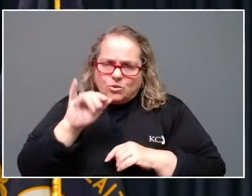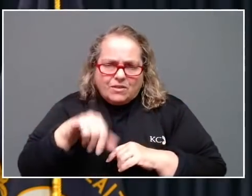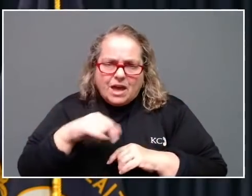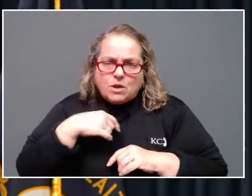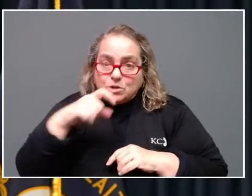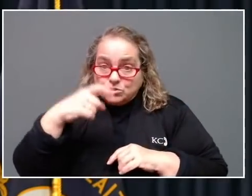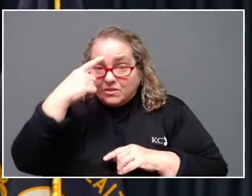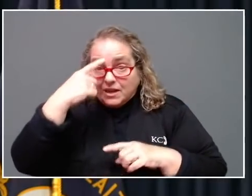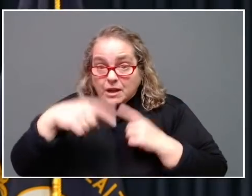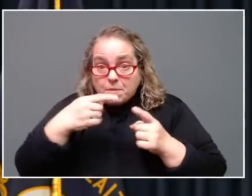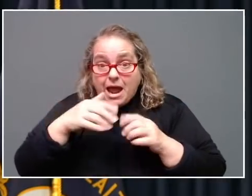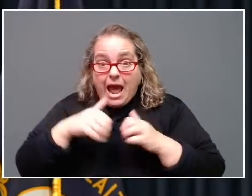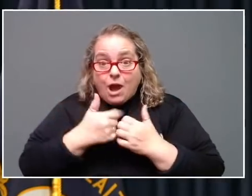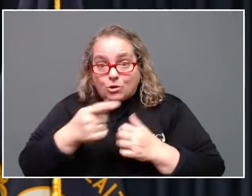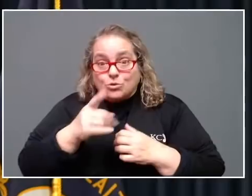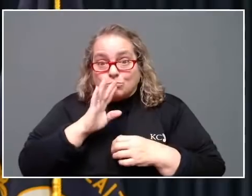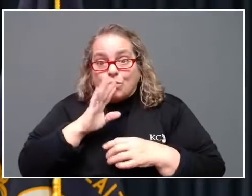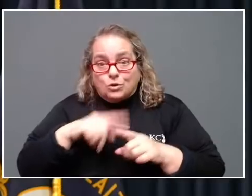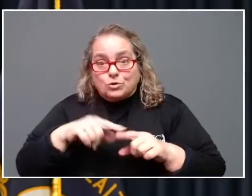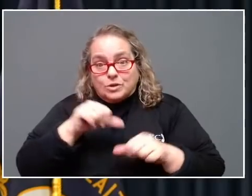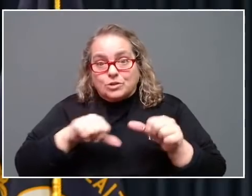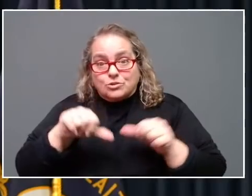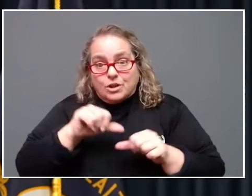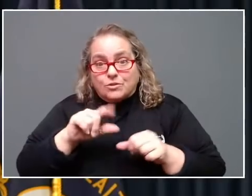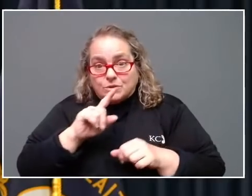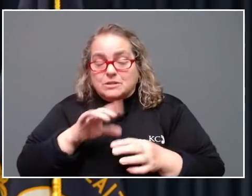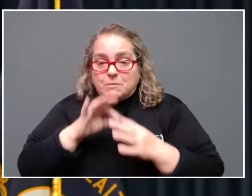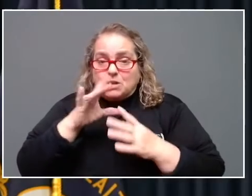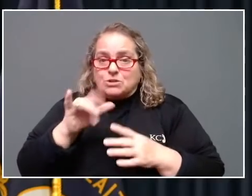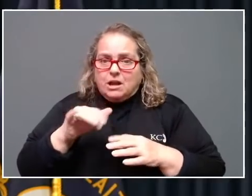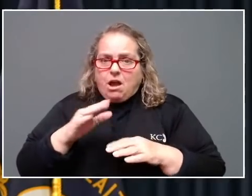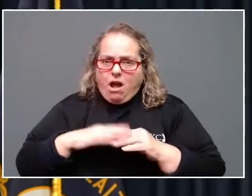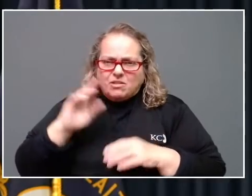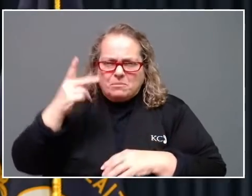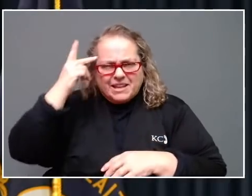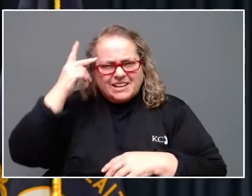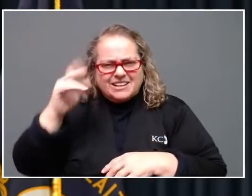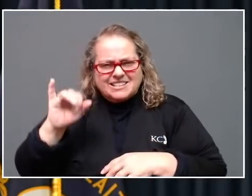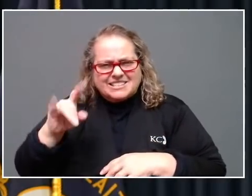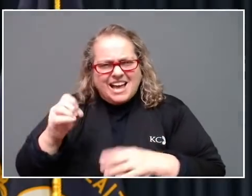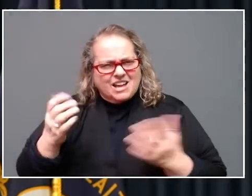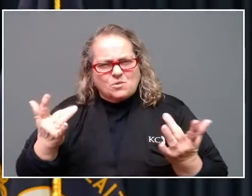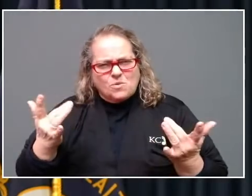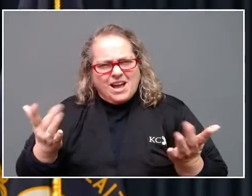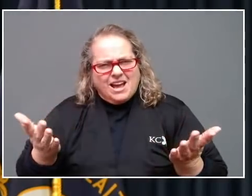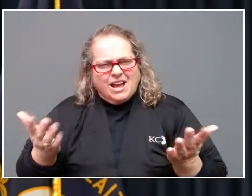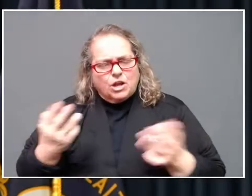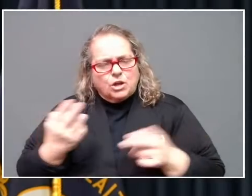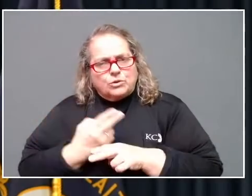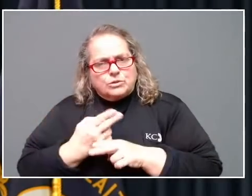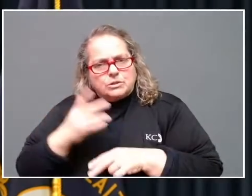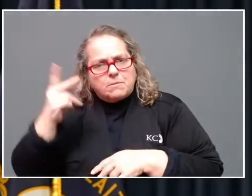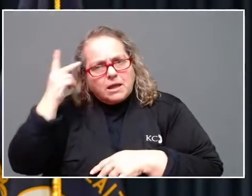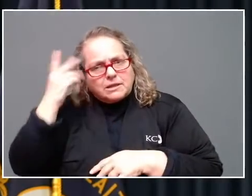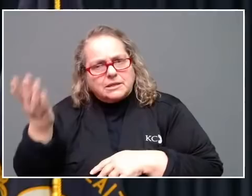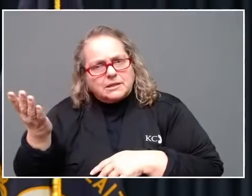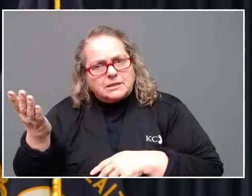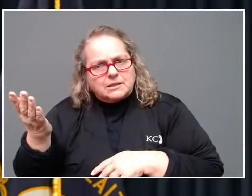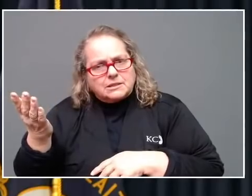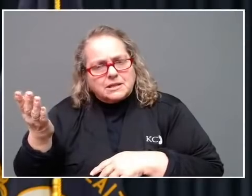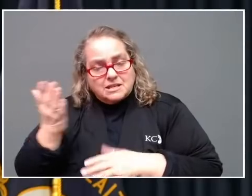way we talk to each other, especially on the political side, and know that some of that speech can have